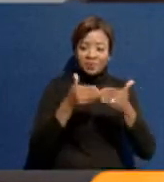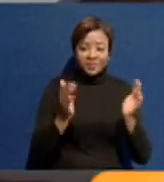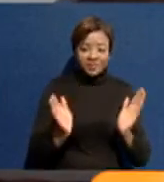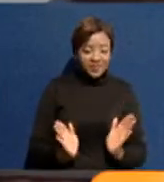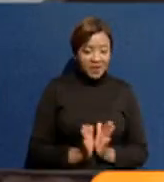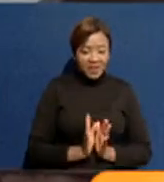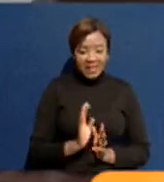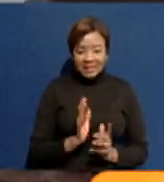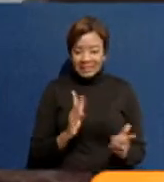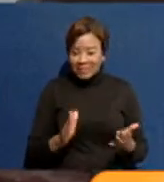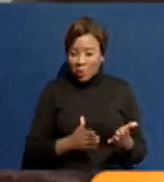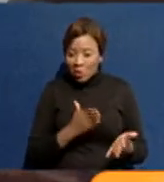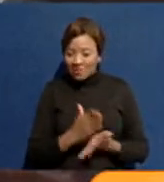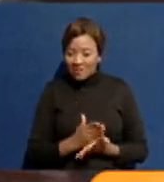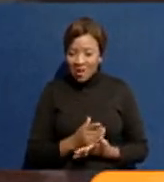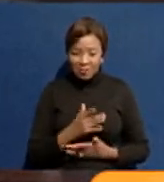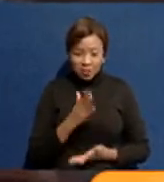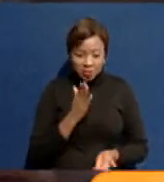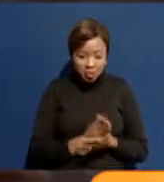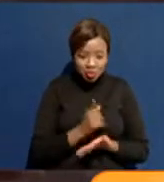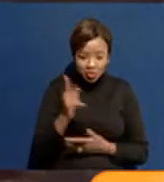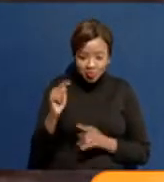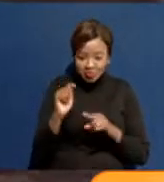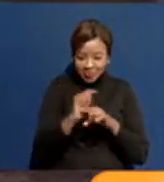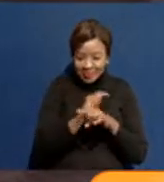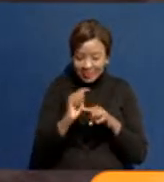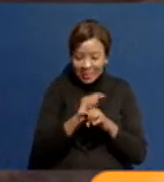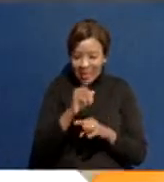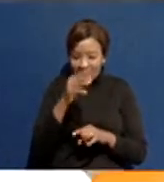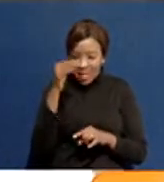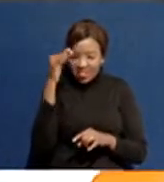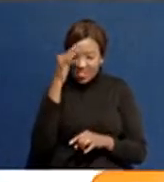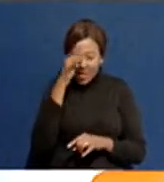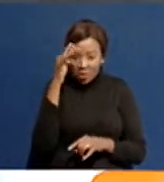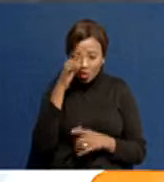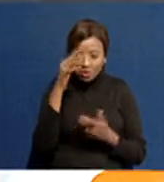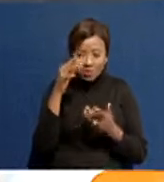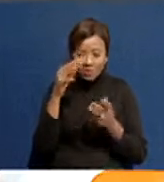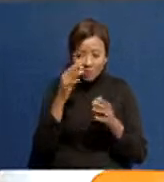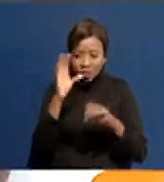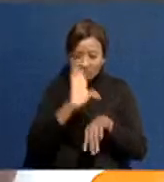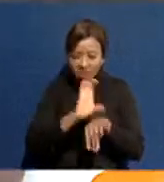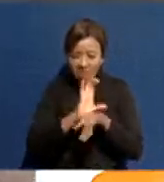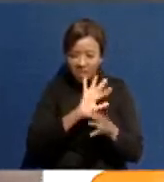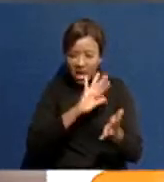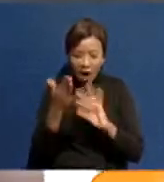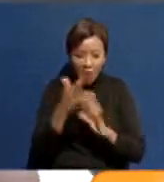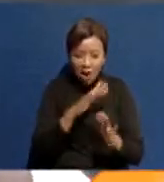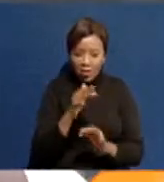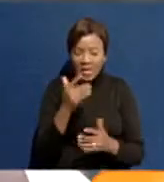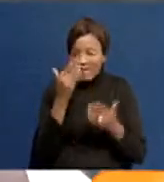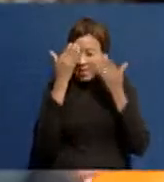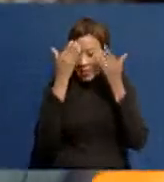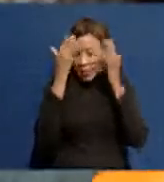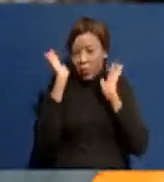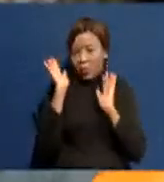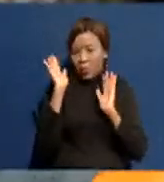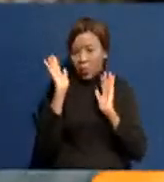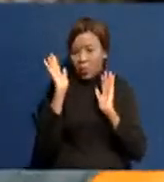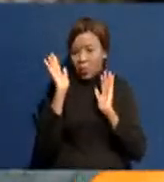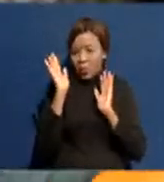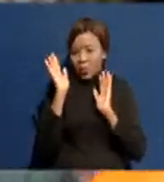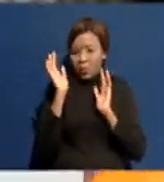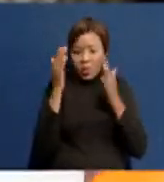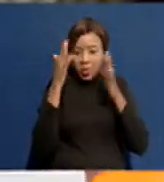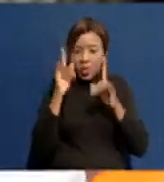confirm whether the preacher had any formal training on theology. They maintain that their son is innocent. The link between Pastor Ezekiel